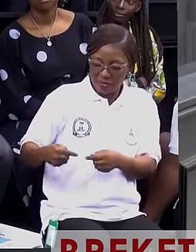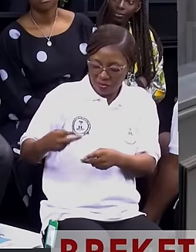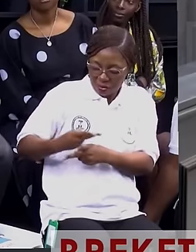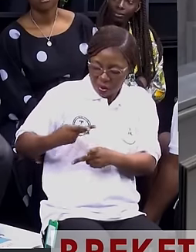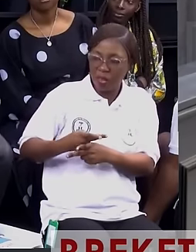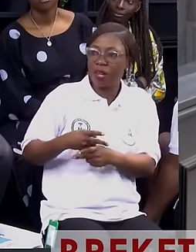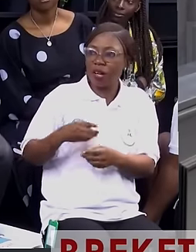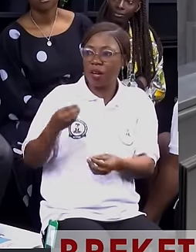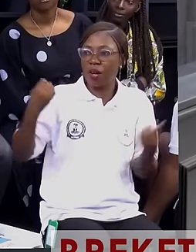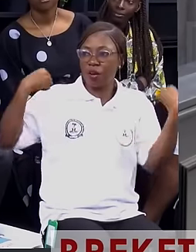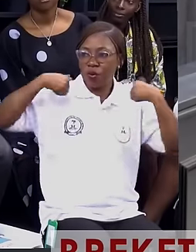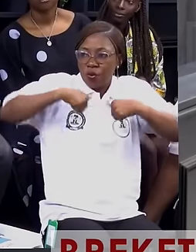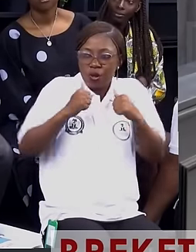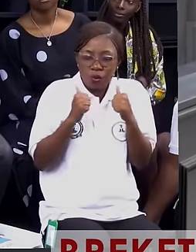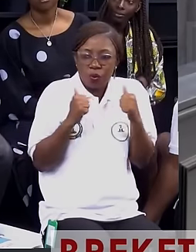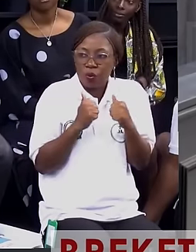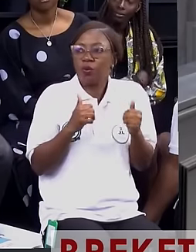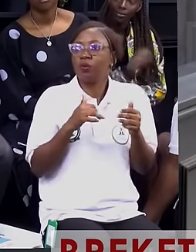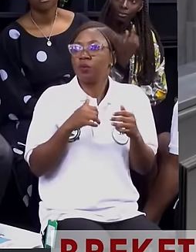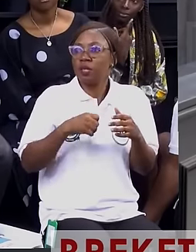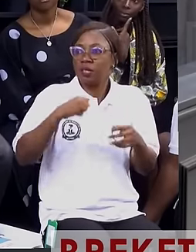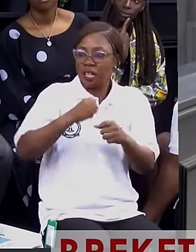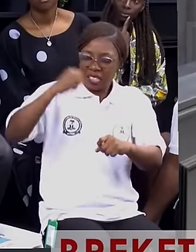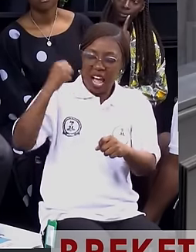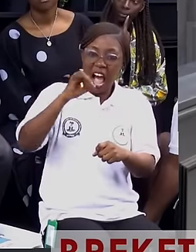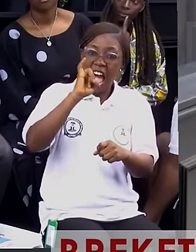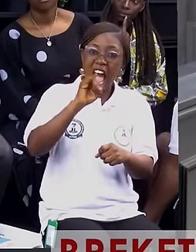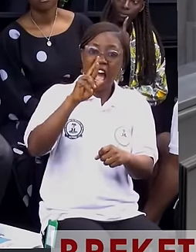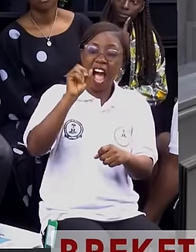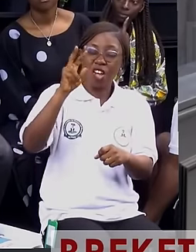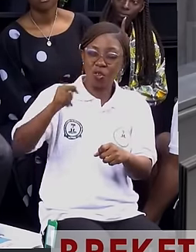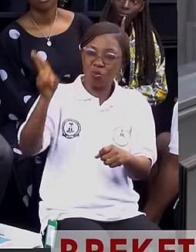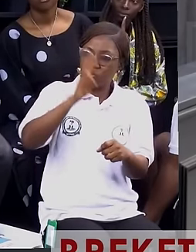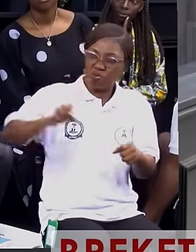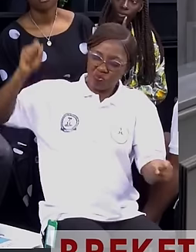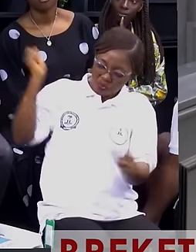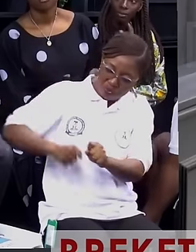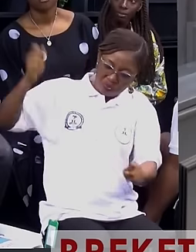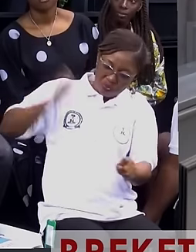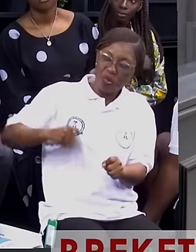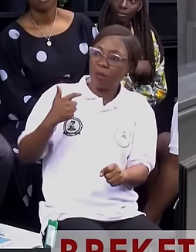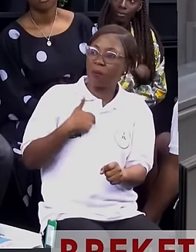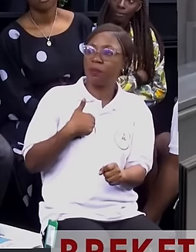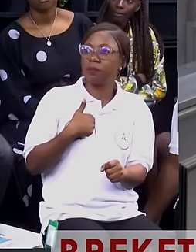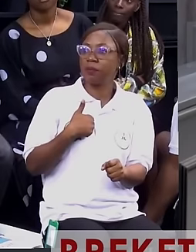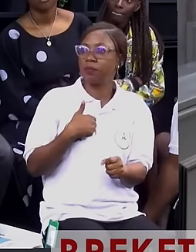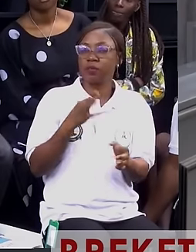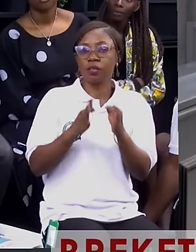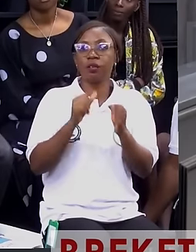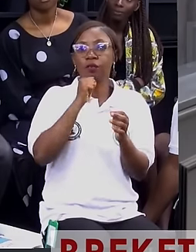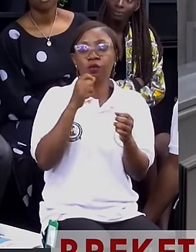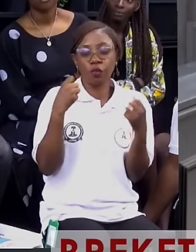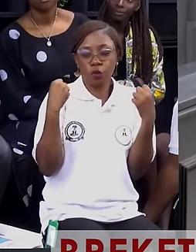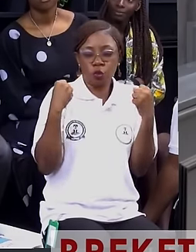was wearing, blue like this, that helped the something. It's like iron. So, you know, for the thickness